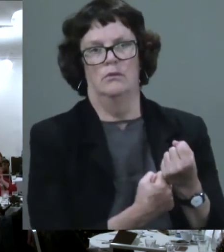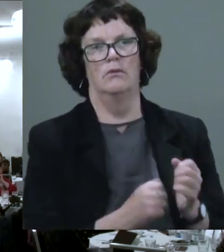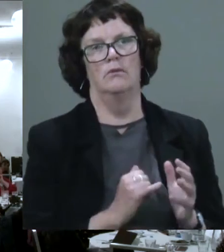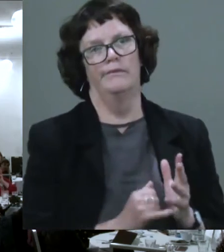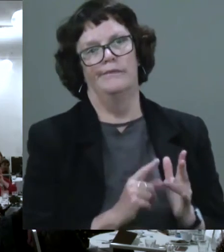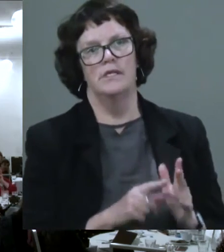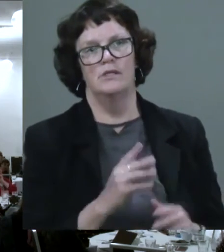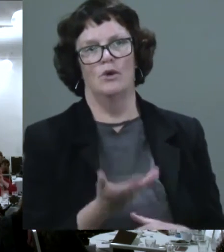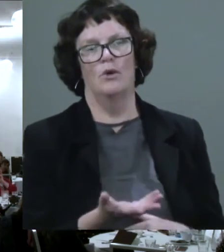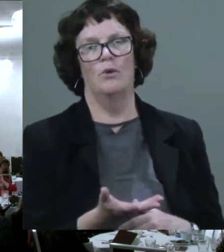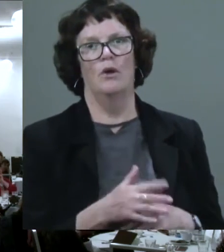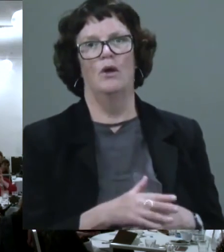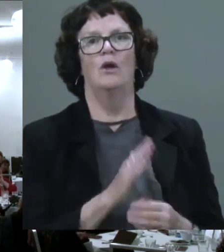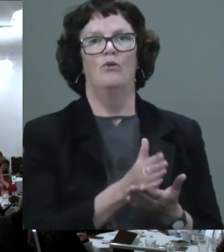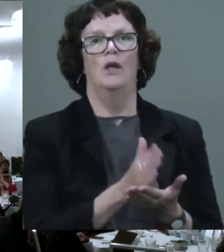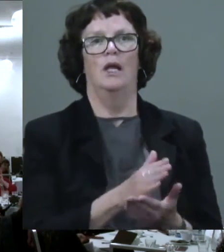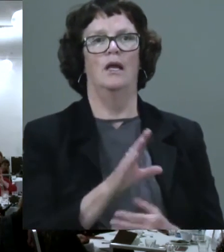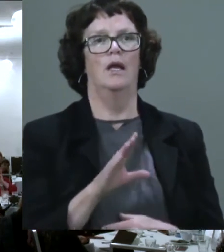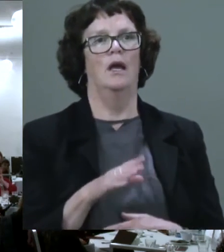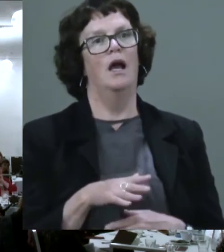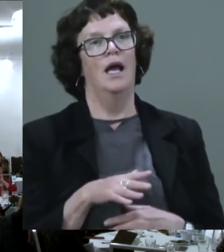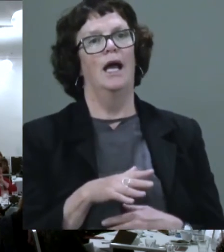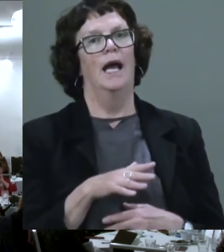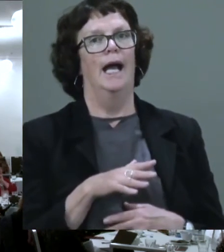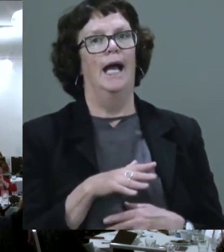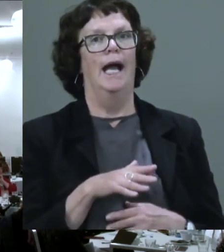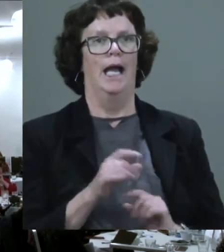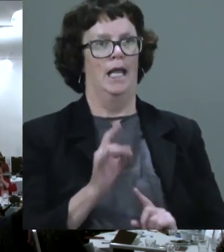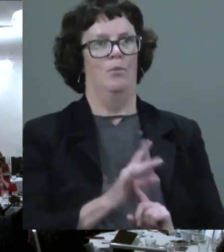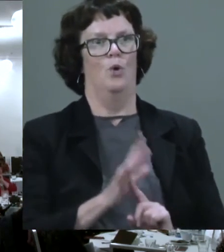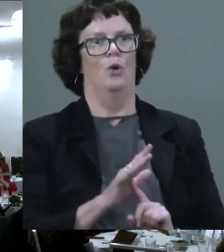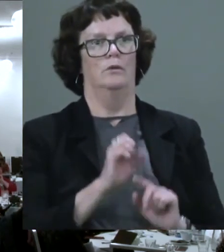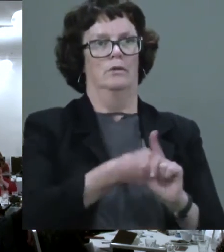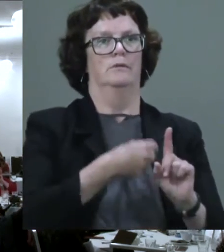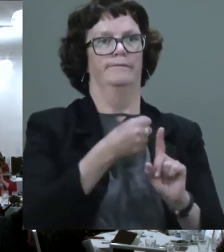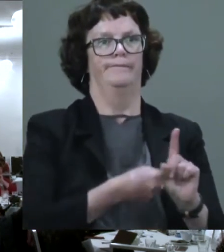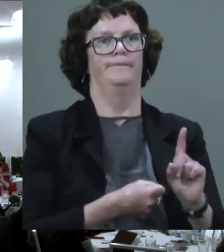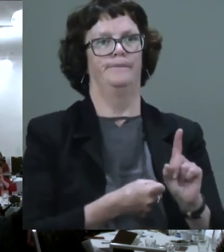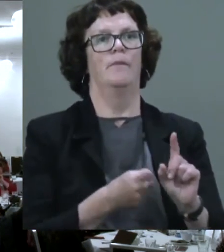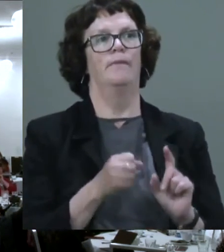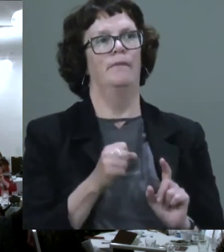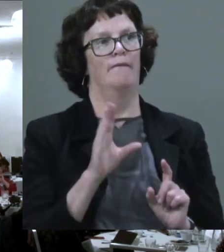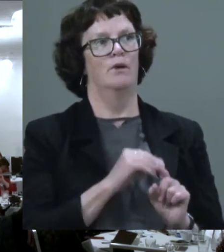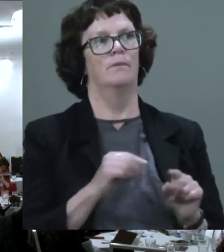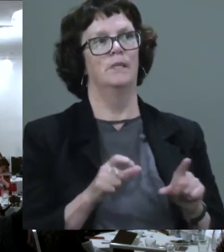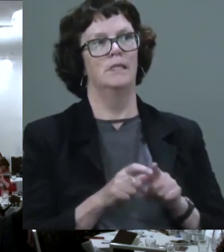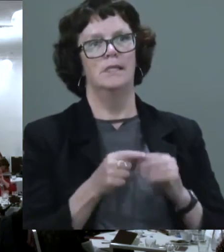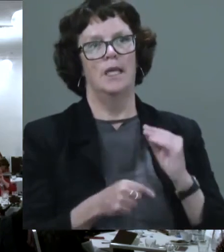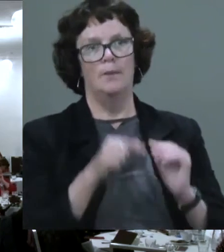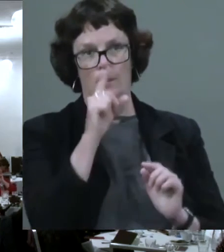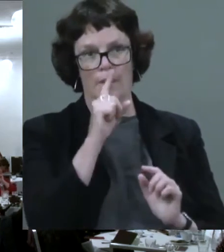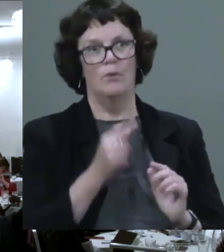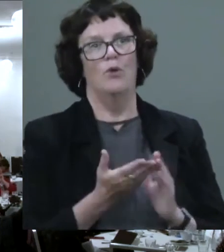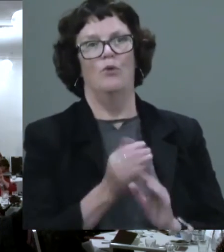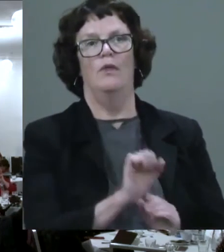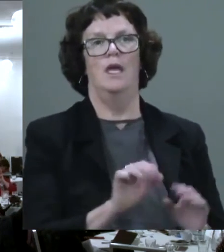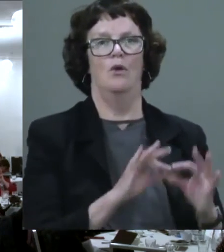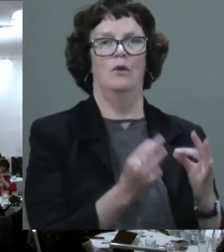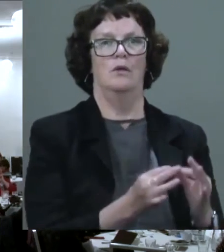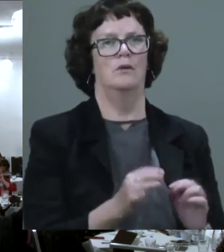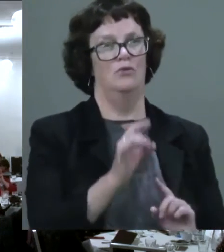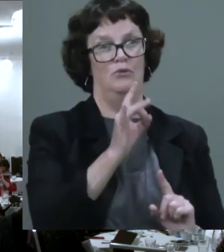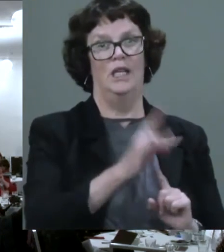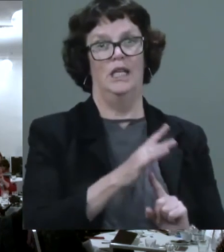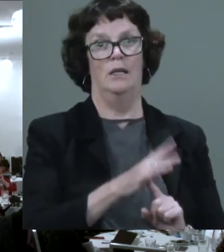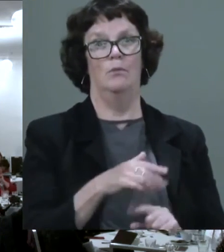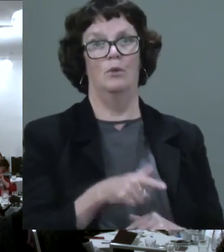CRPD is the input from disabled people through their organisations and how crucial that is.